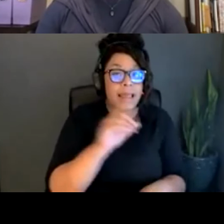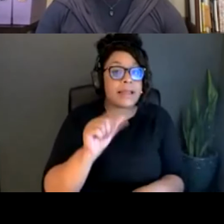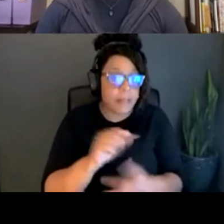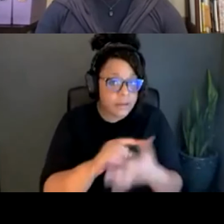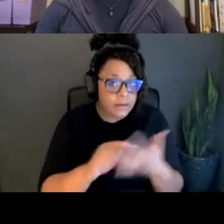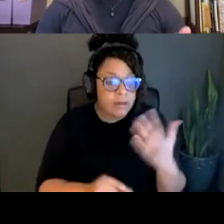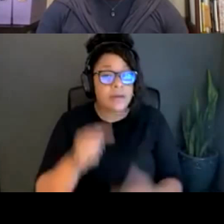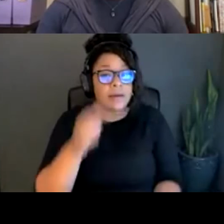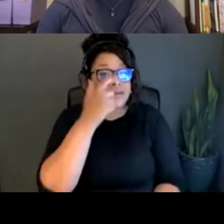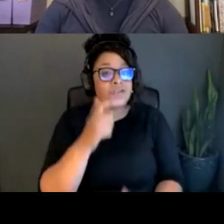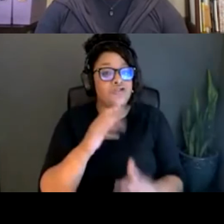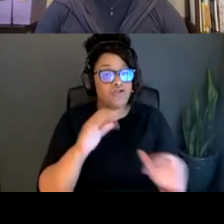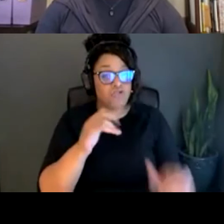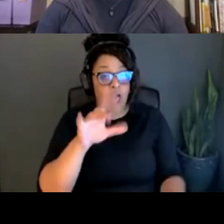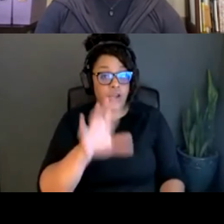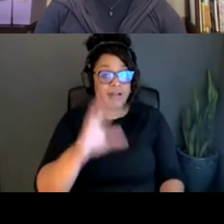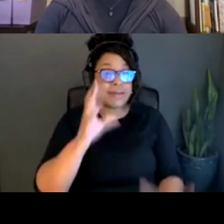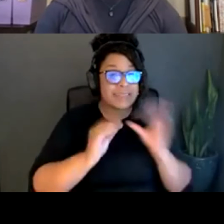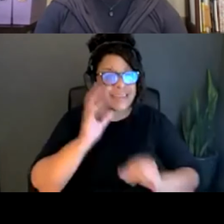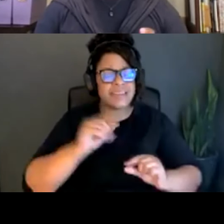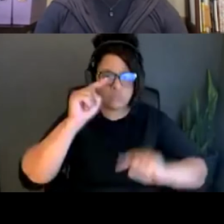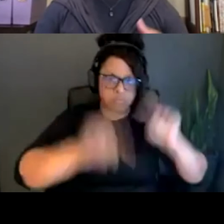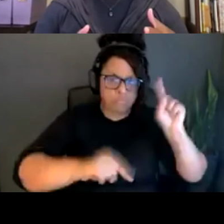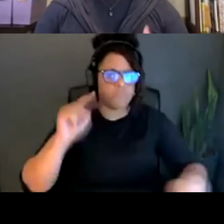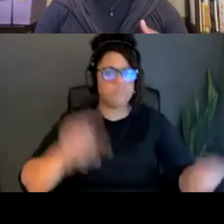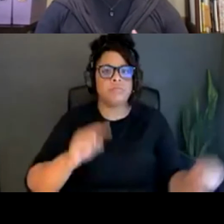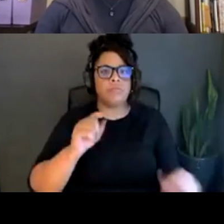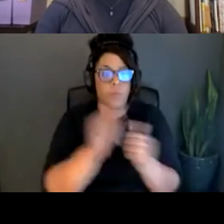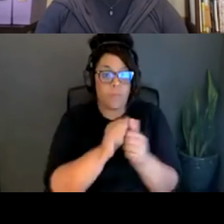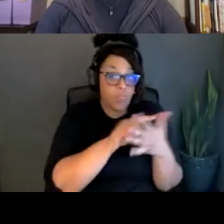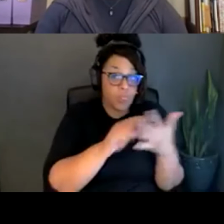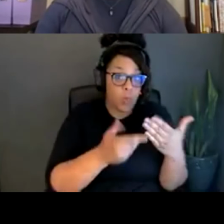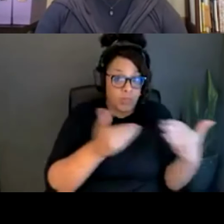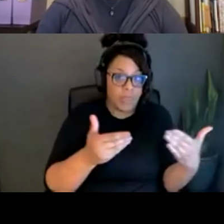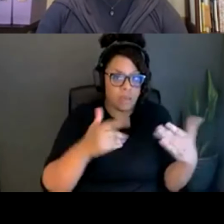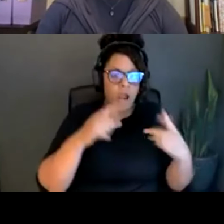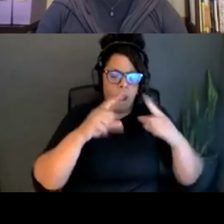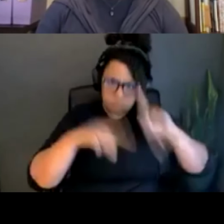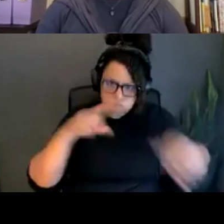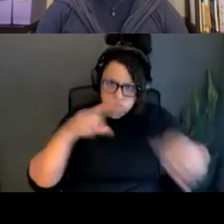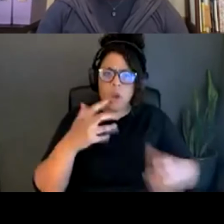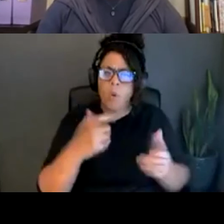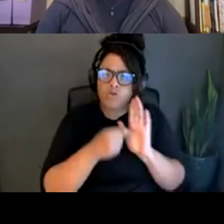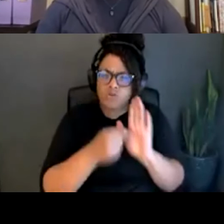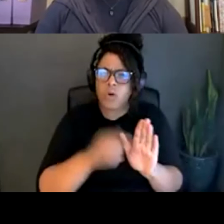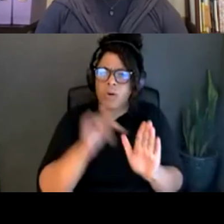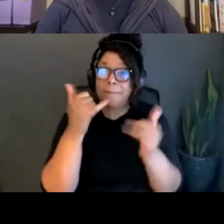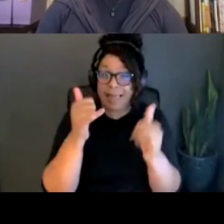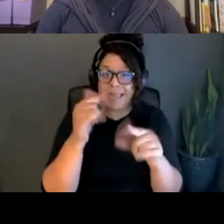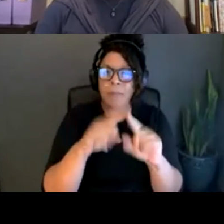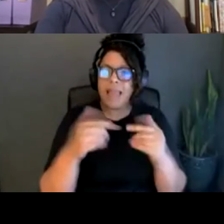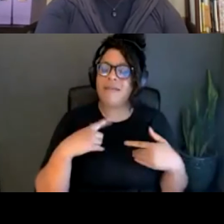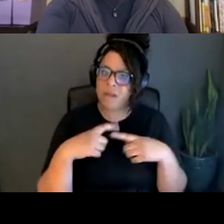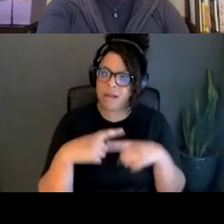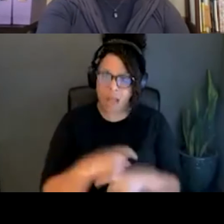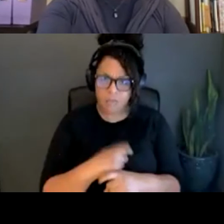childhoods are unequal along those lines. And I want to complicate this notion of play in terms